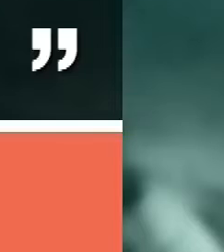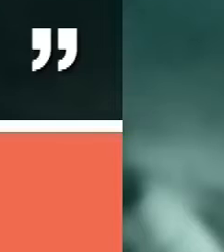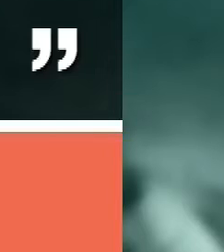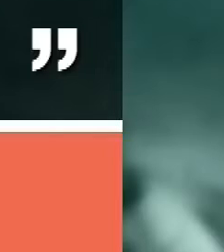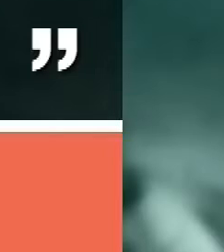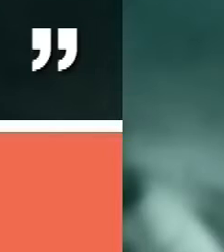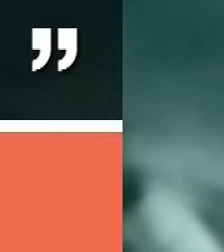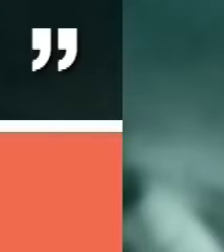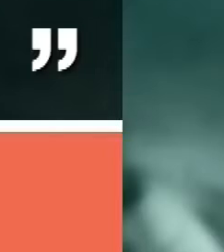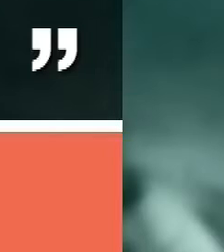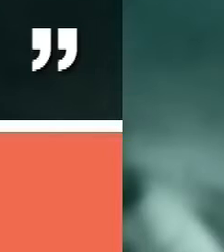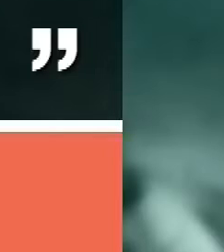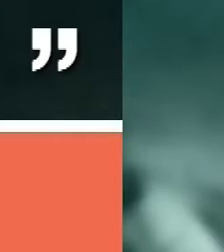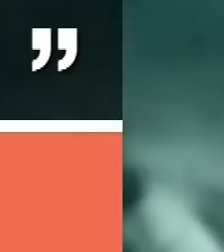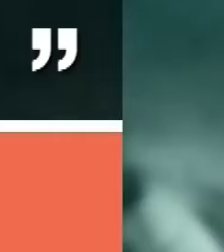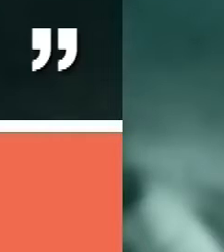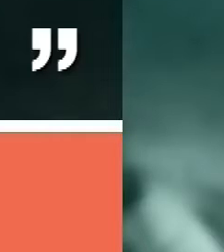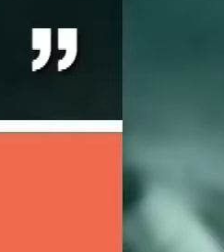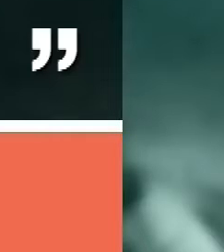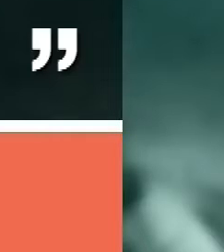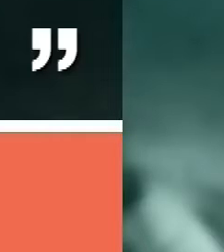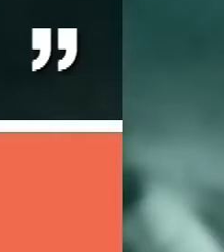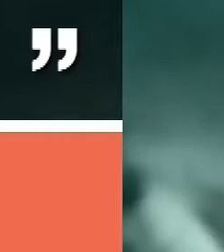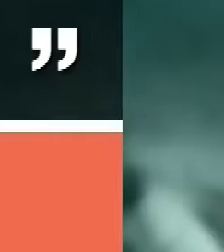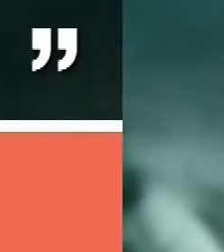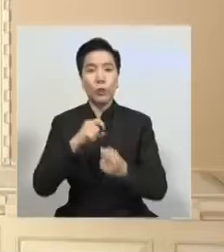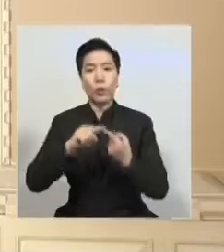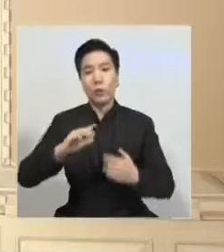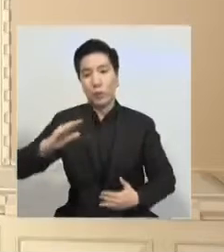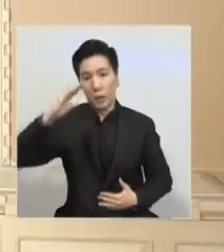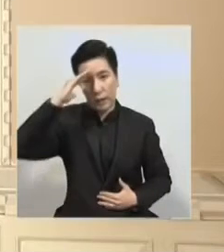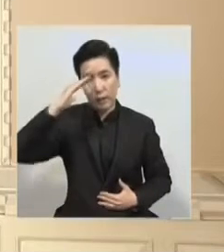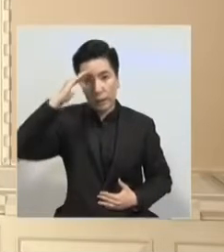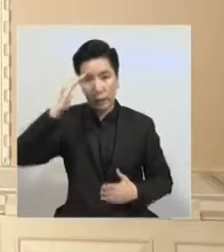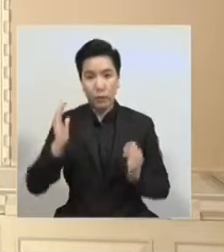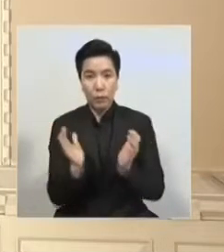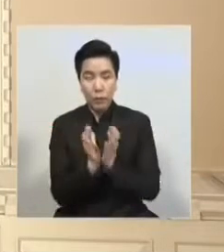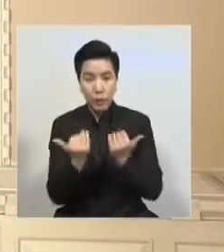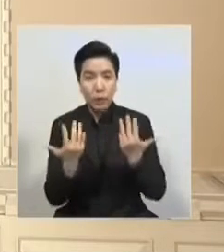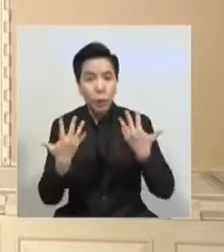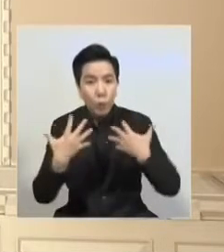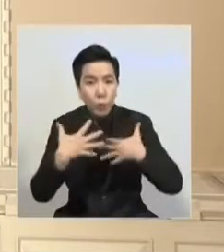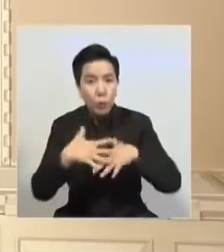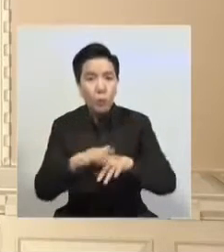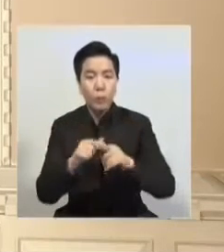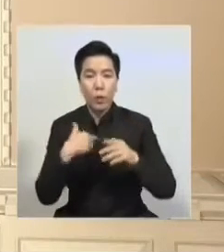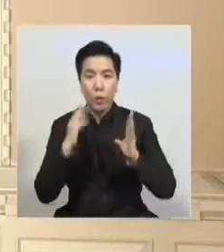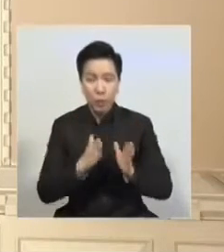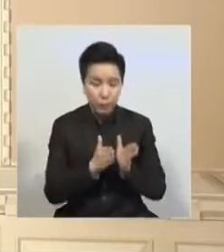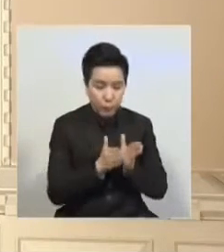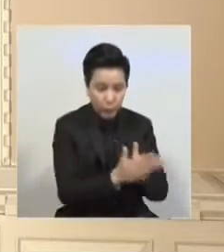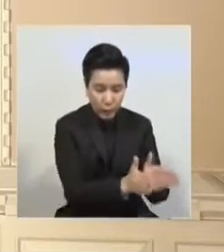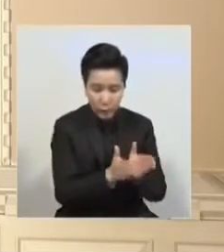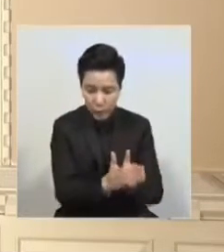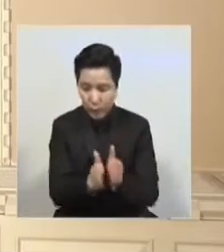this this scourge. Yes. So what he used, that we are now reaching a turning point, seems quite